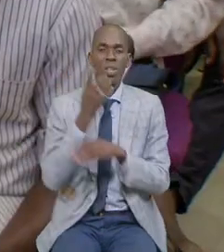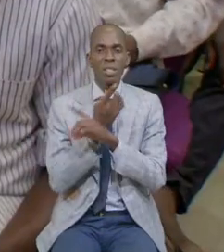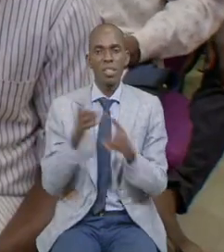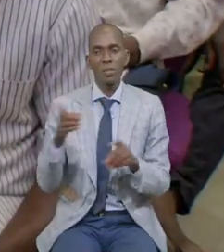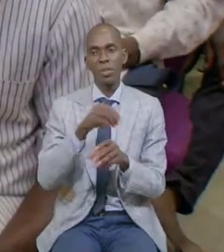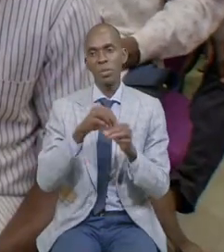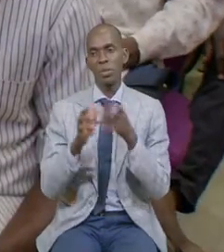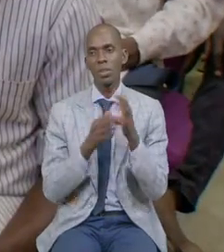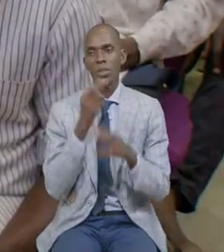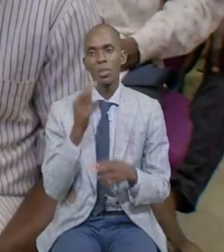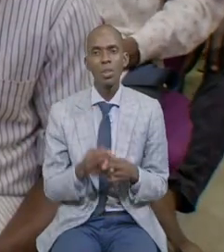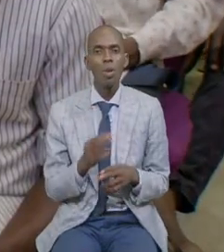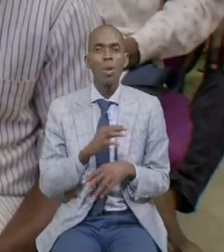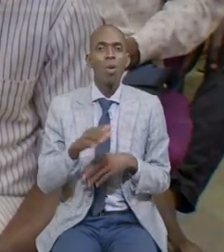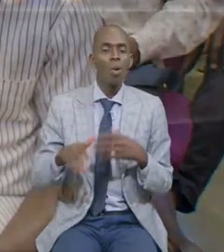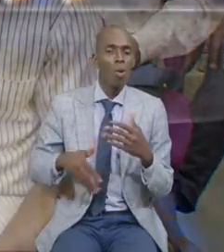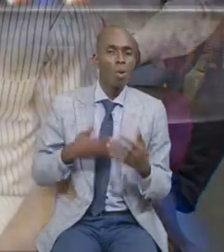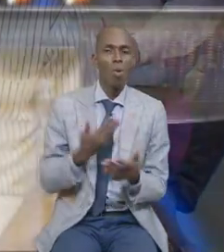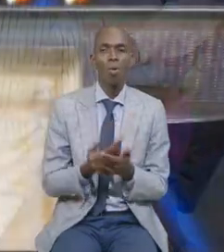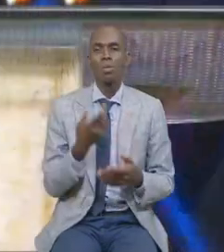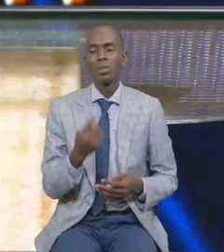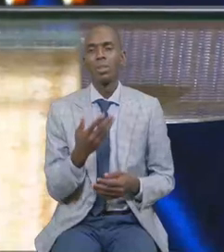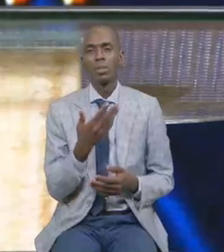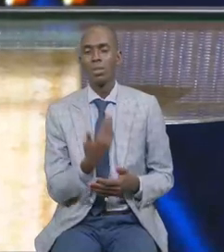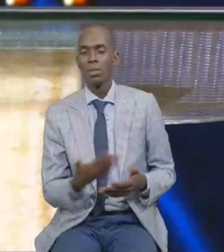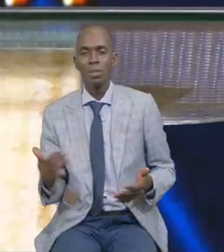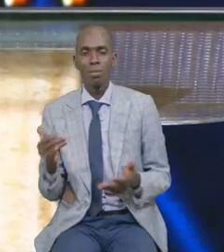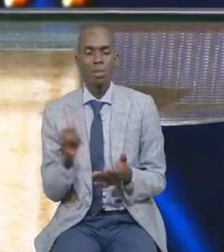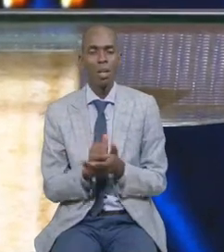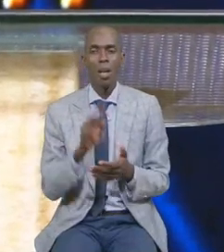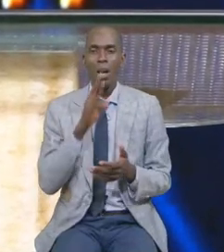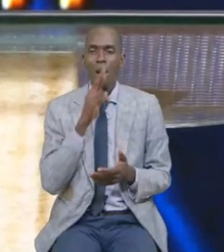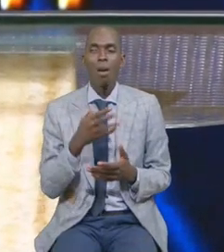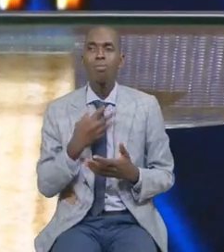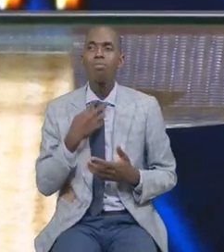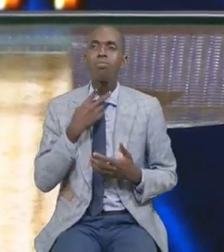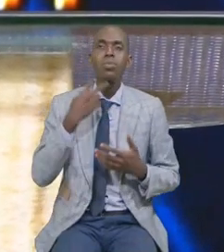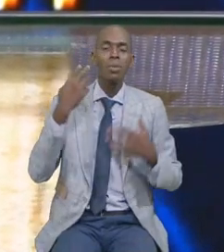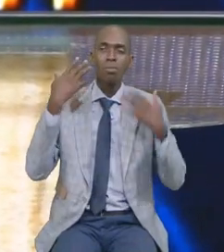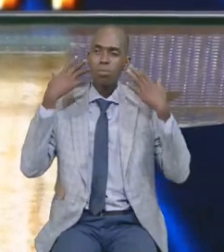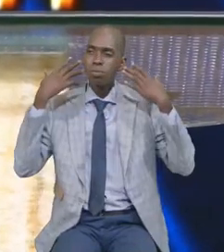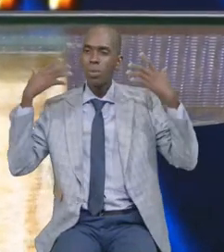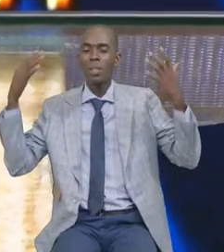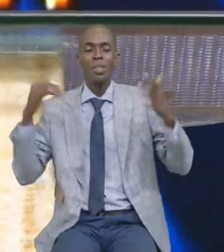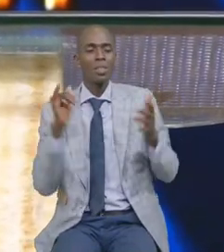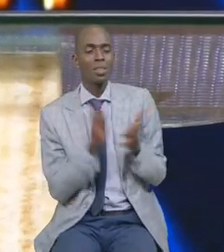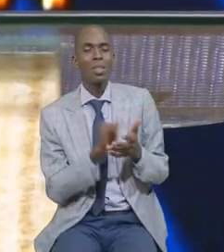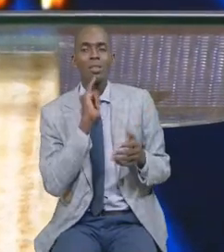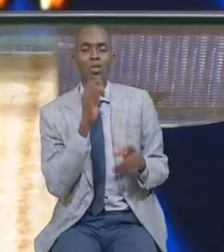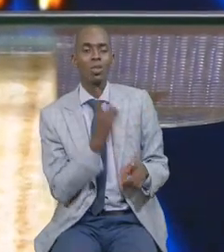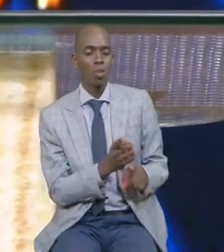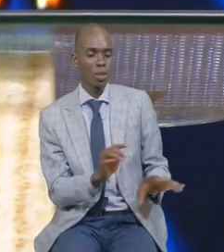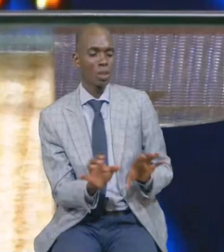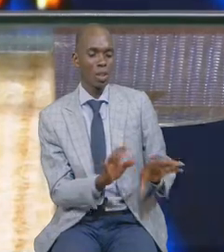those things that are, you know, roaming or roaring or whatever, it's just, you know, the action of man. That's man, that's man.